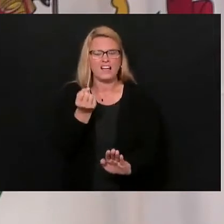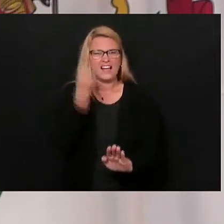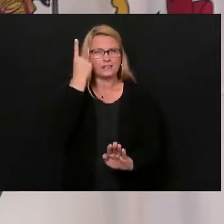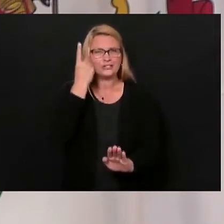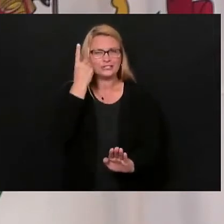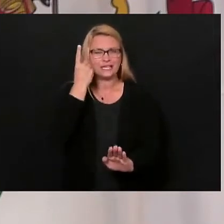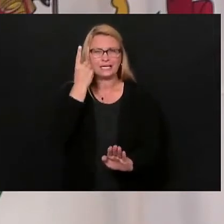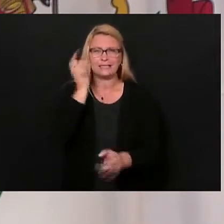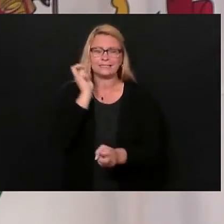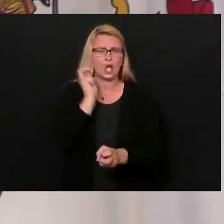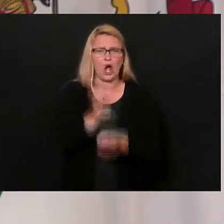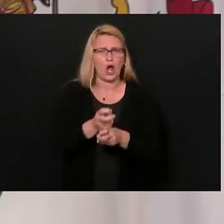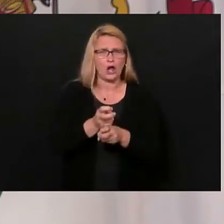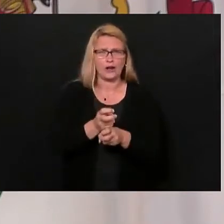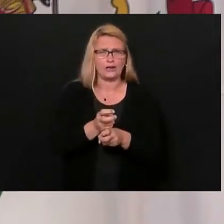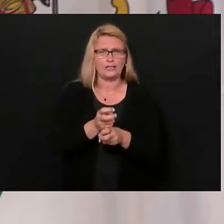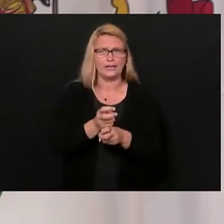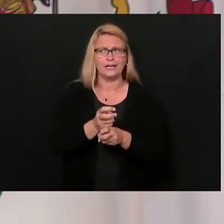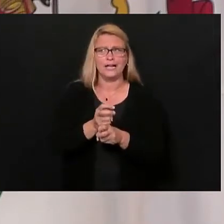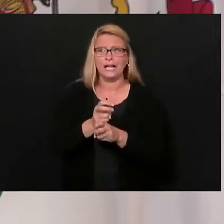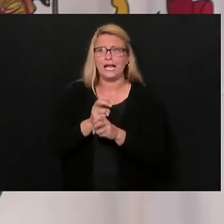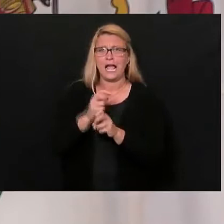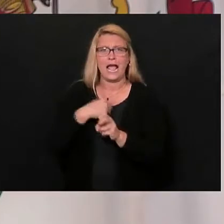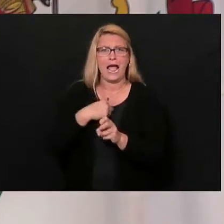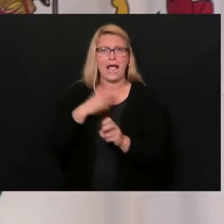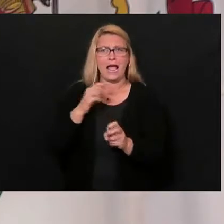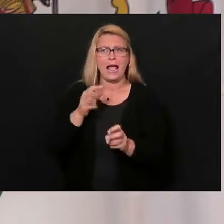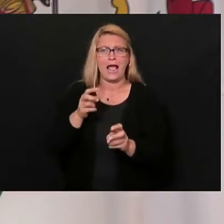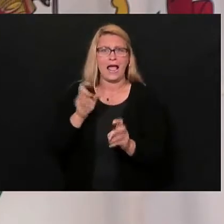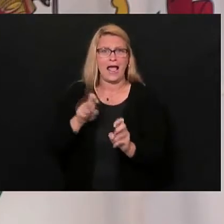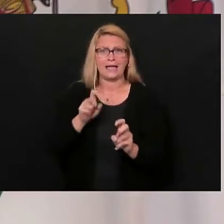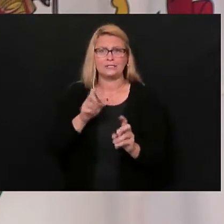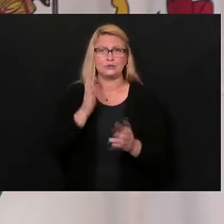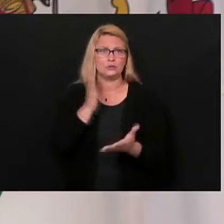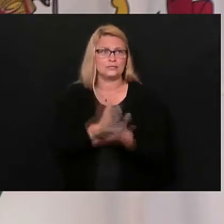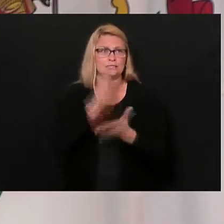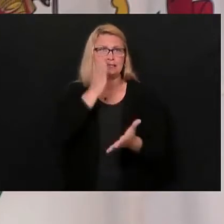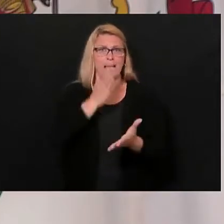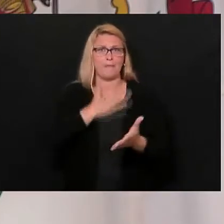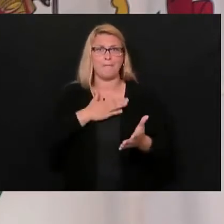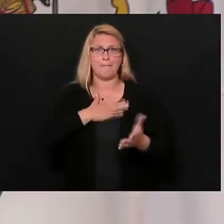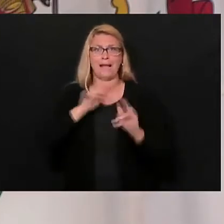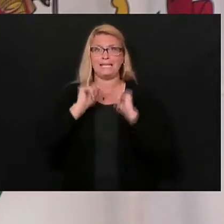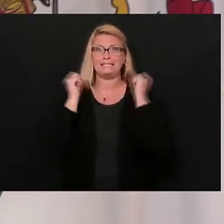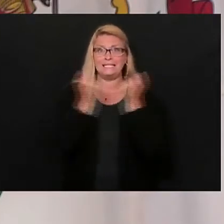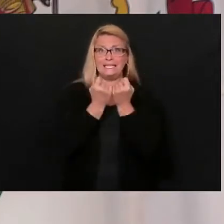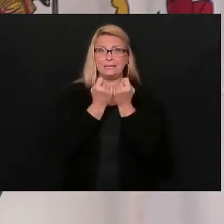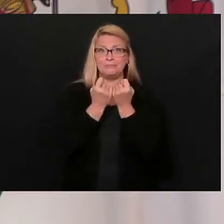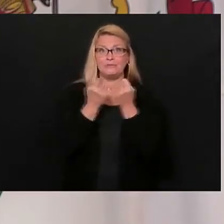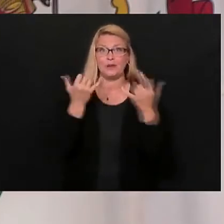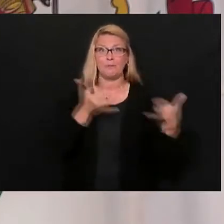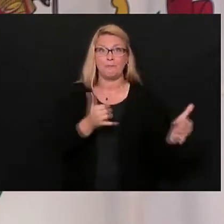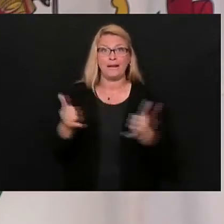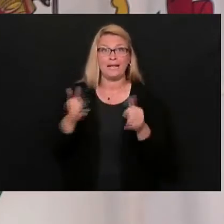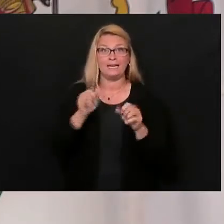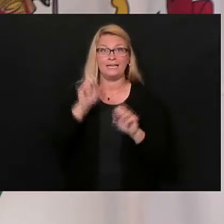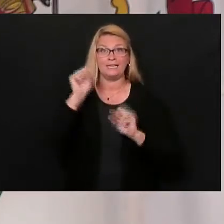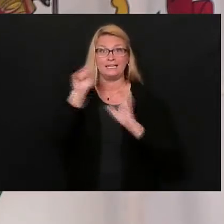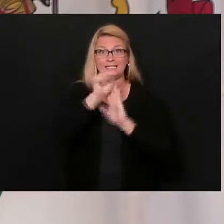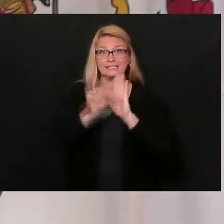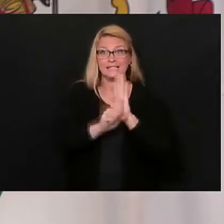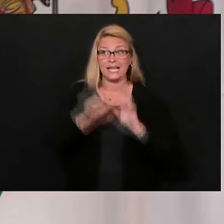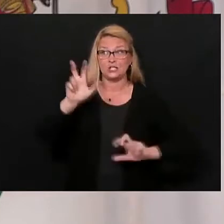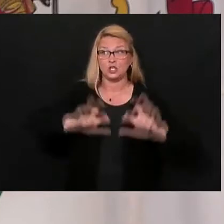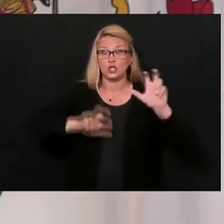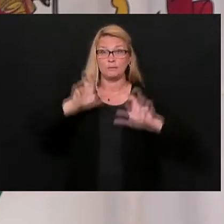how tough these kids are hurting, because we had to pull the plug when my team was getting ready to play in the state tournament. You know, and